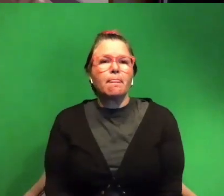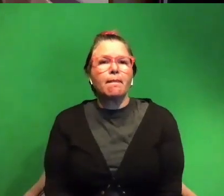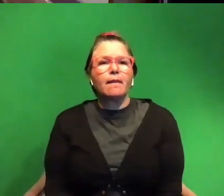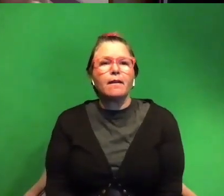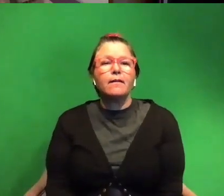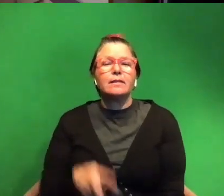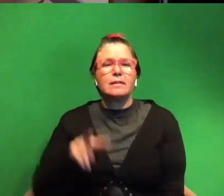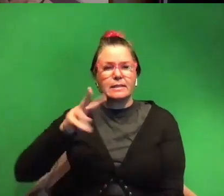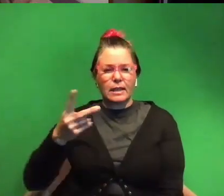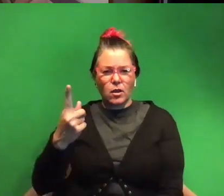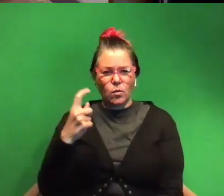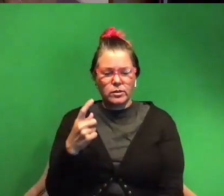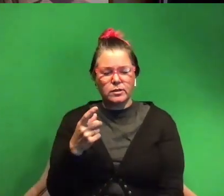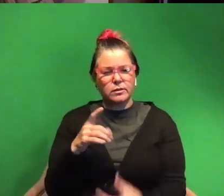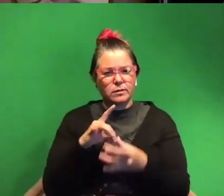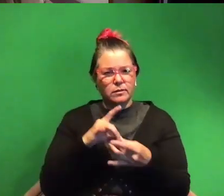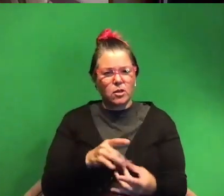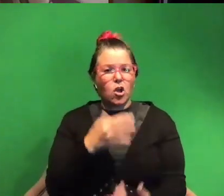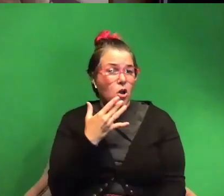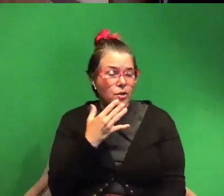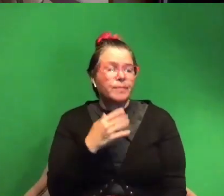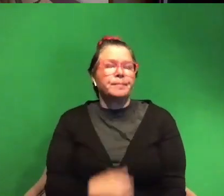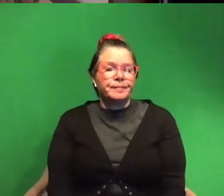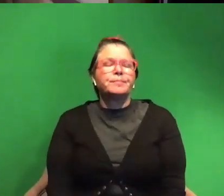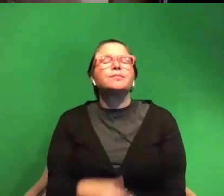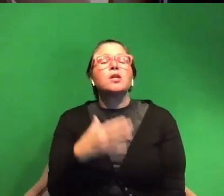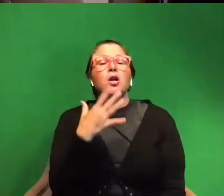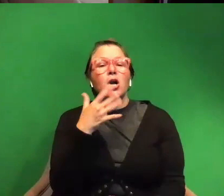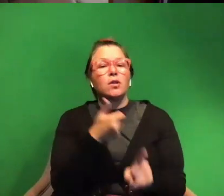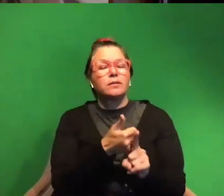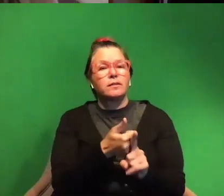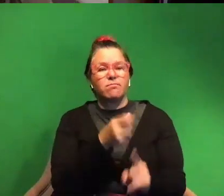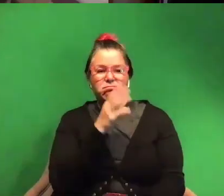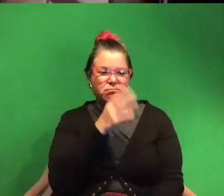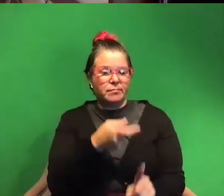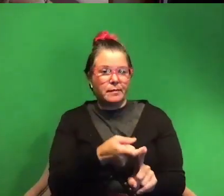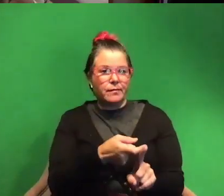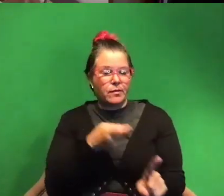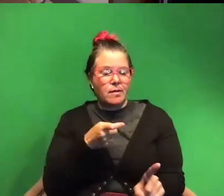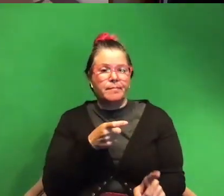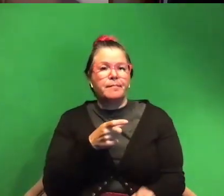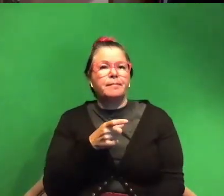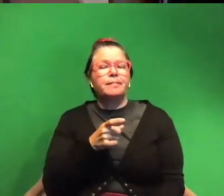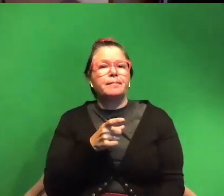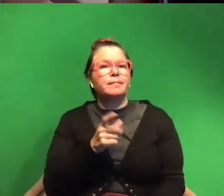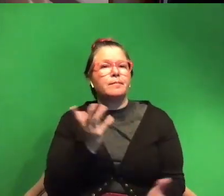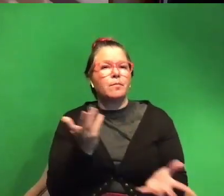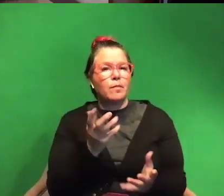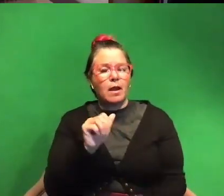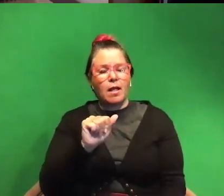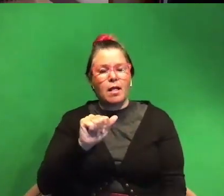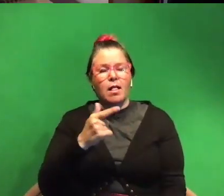second question in there was about the color. Yeah. And so the color comes directly from the algal, what we